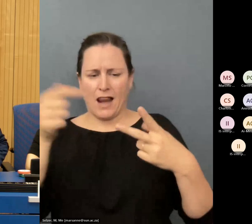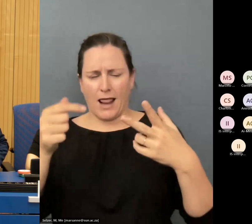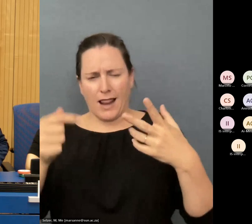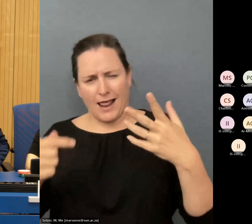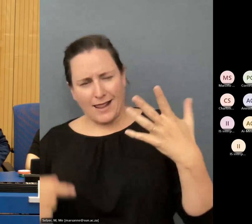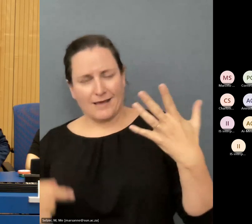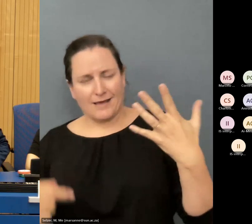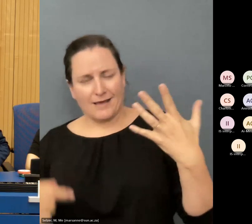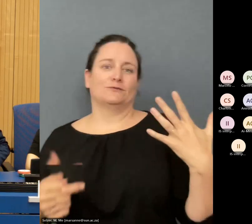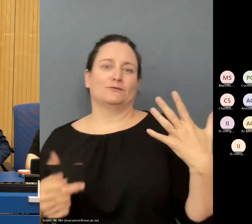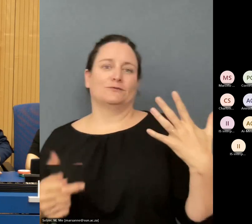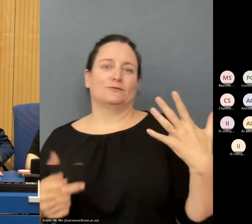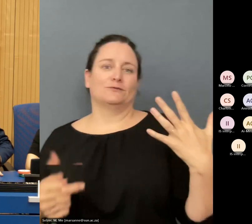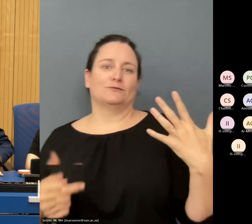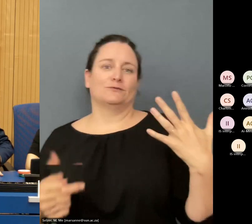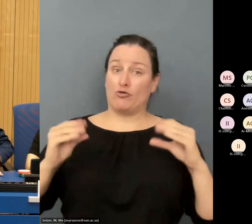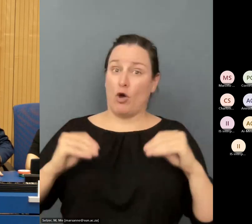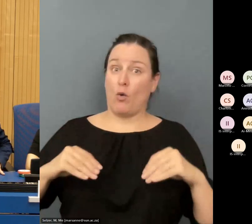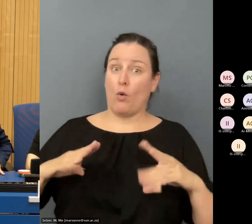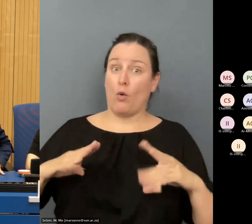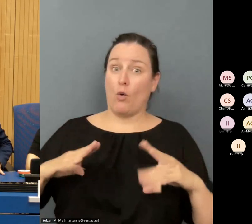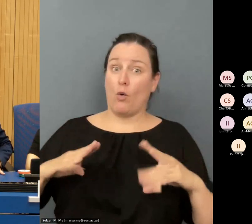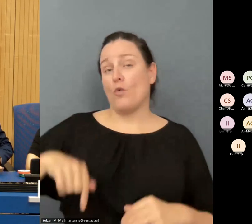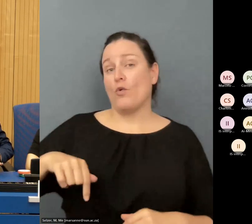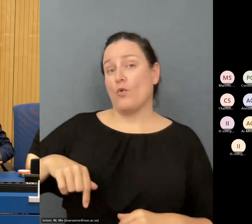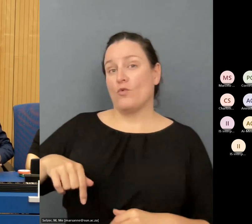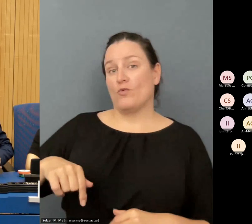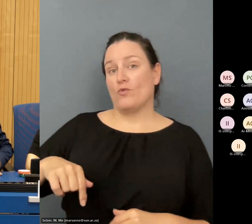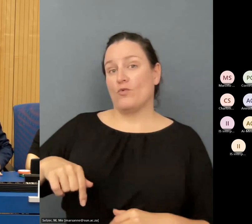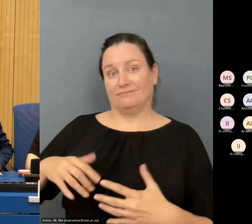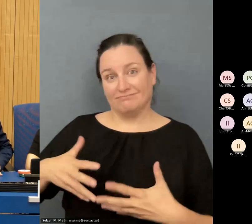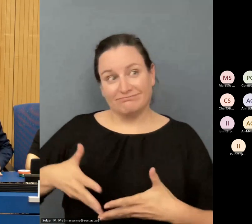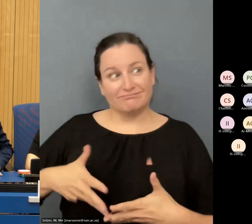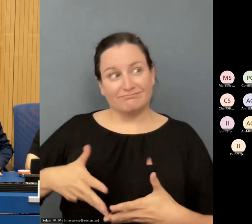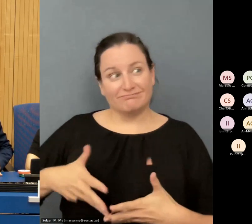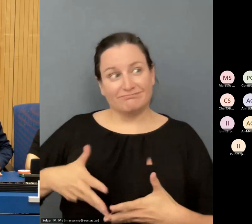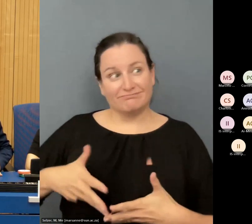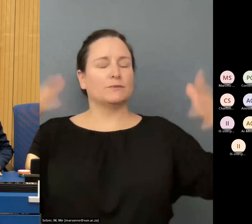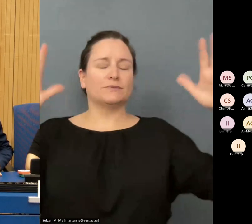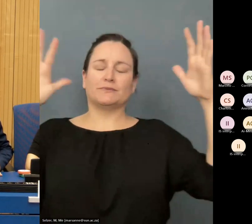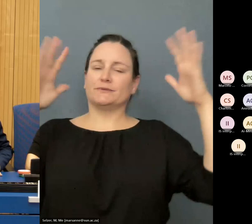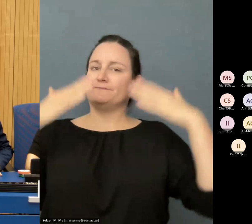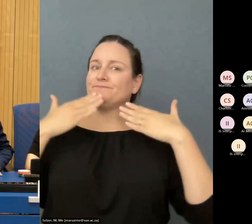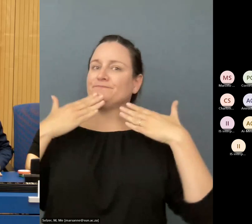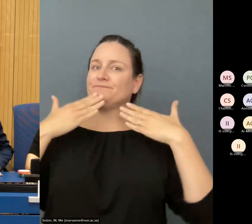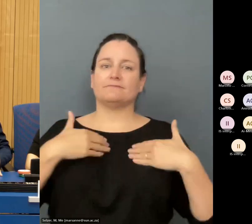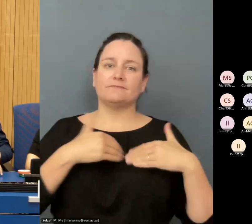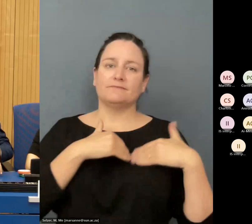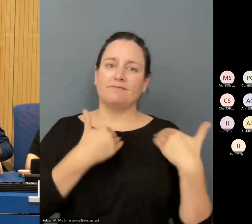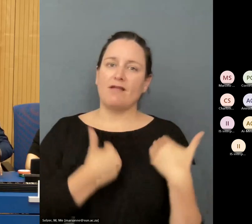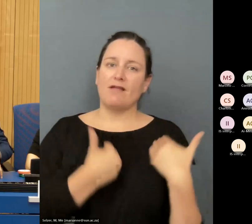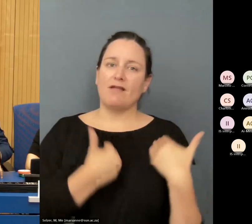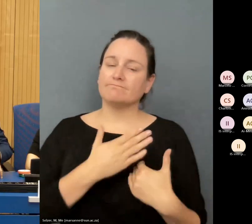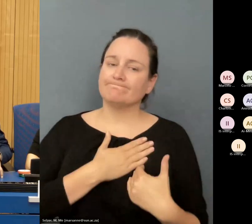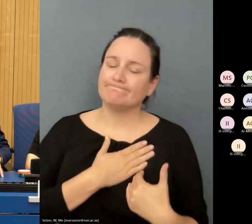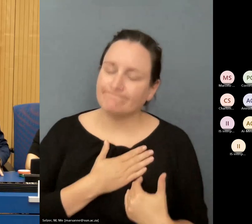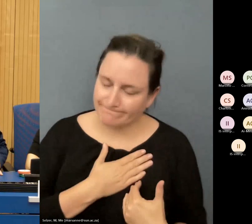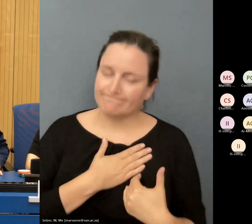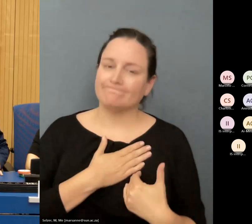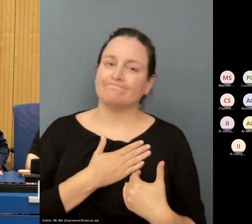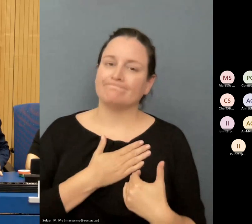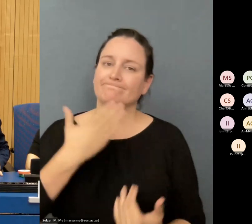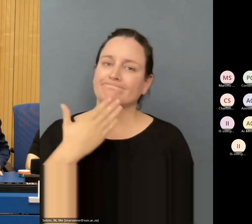very own Zero Project Foundation. You guys are the reason we're here. We thank you sincerely from the bottom of my heart, of our hearts. And I want